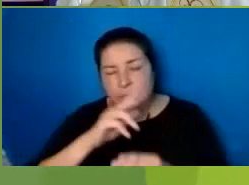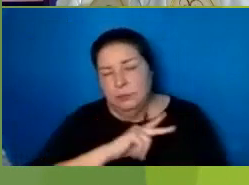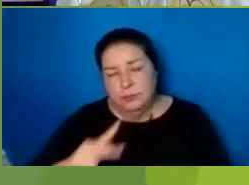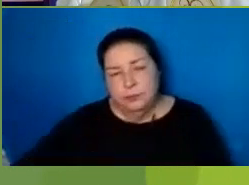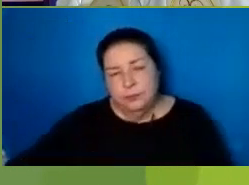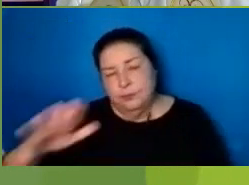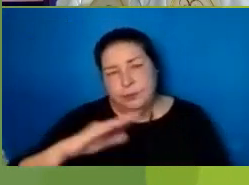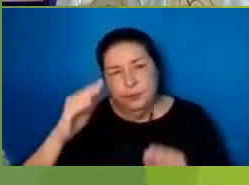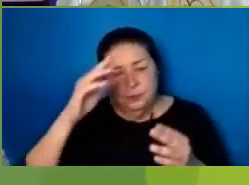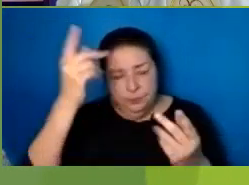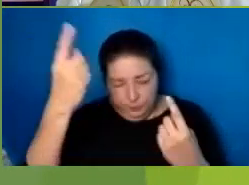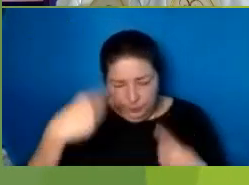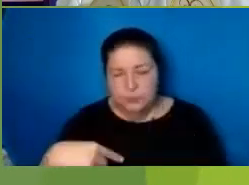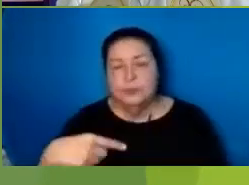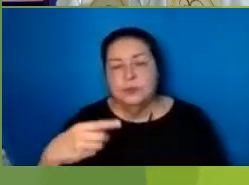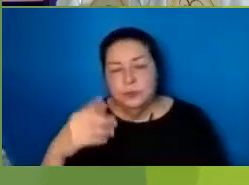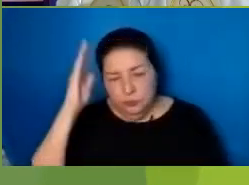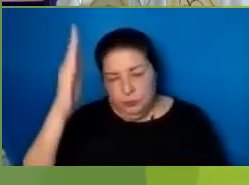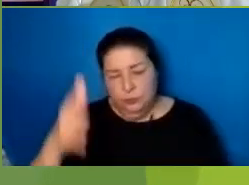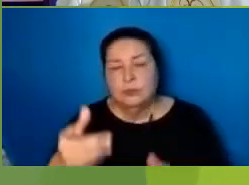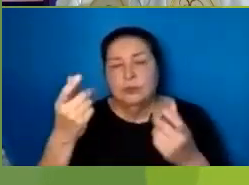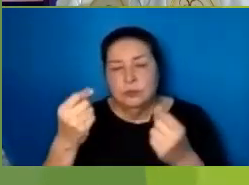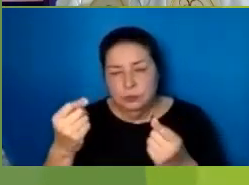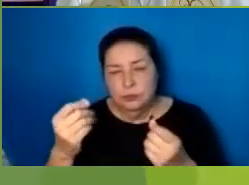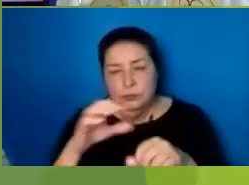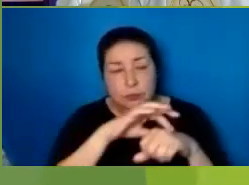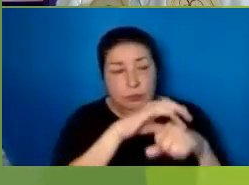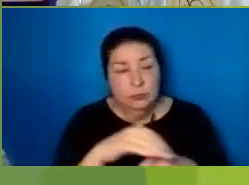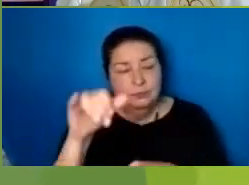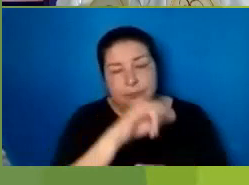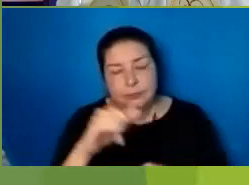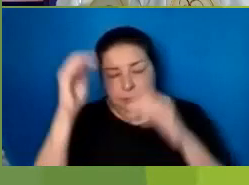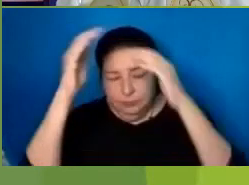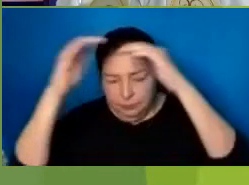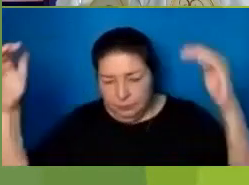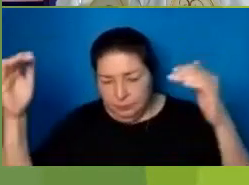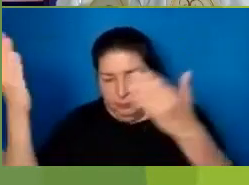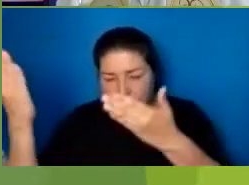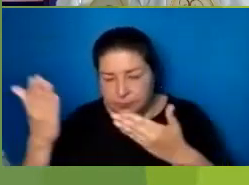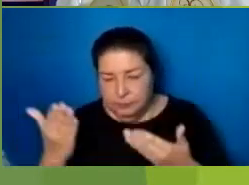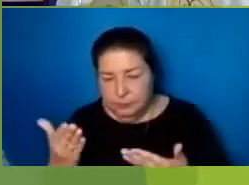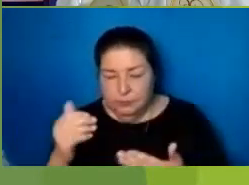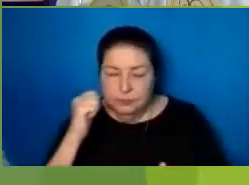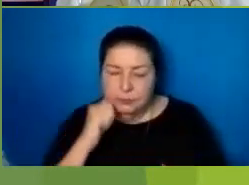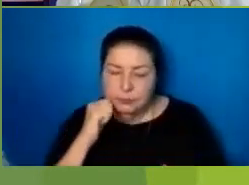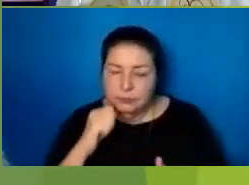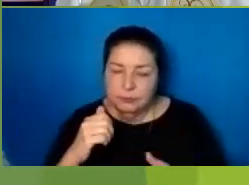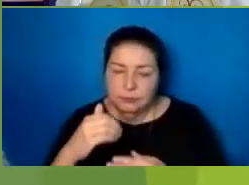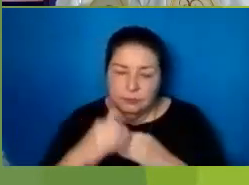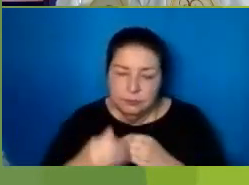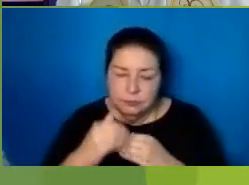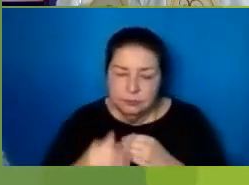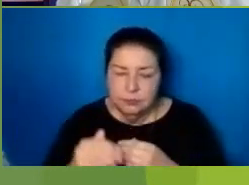Thy Kingdom Come Thy Will Be Done On Earth As It Is In Heaven Give Us This Day Our Daily Bread